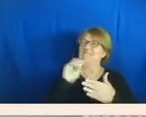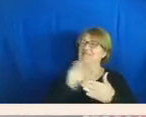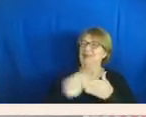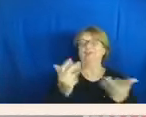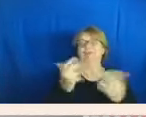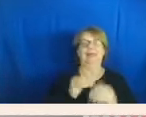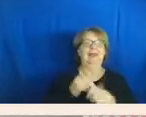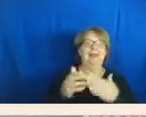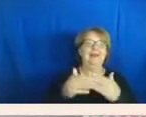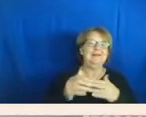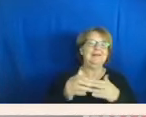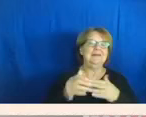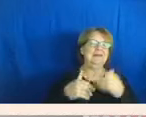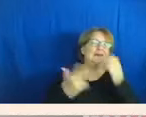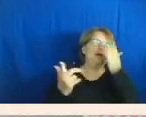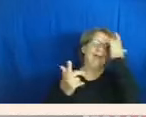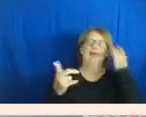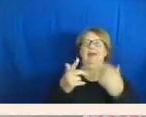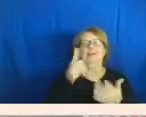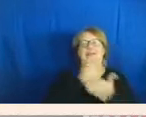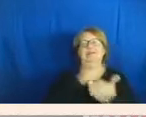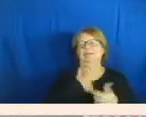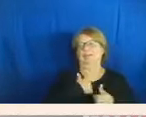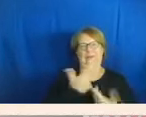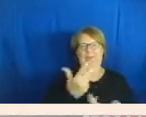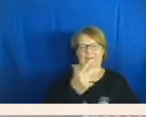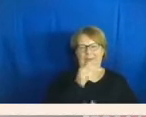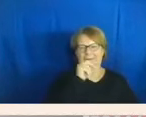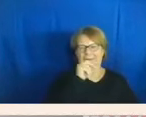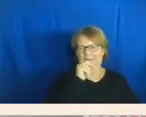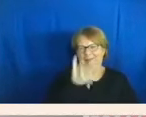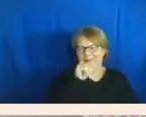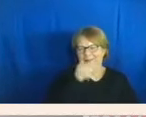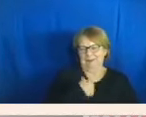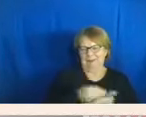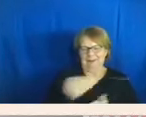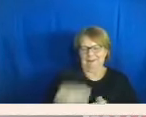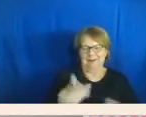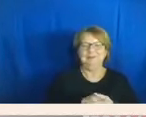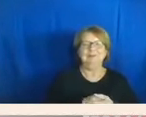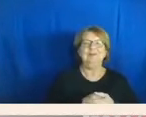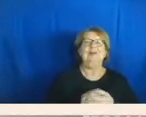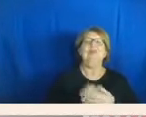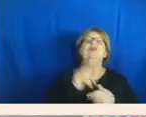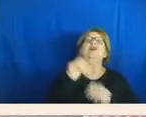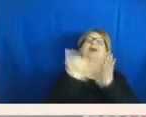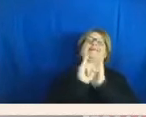quickly that that wasn't me. So be careful, identity theft. And if anything does happen to you,